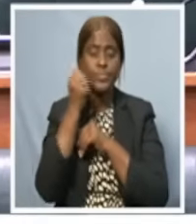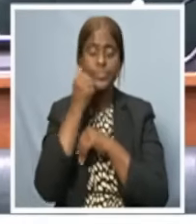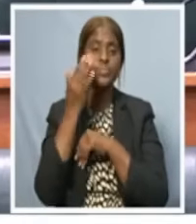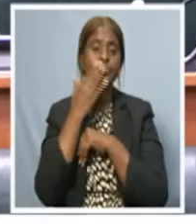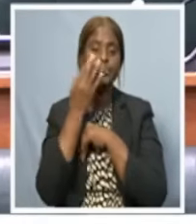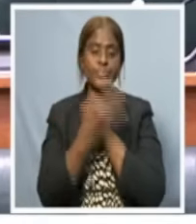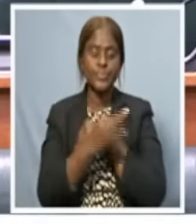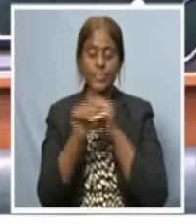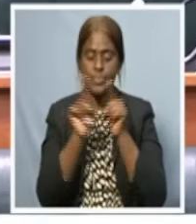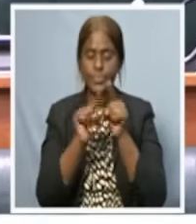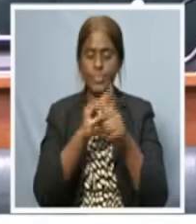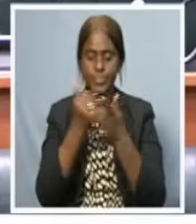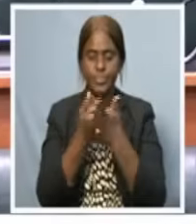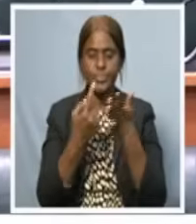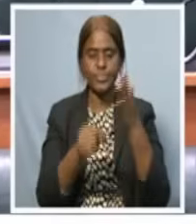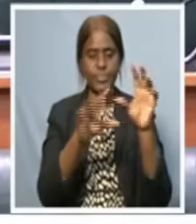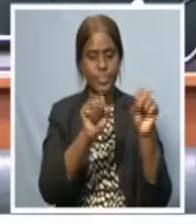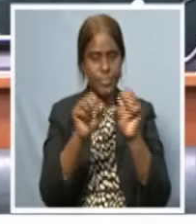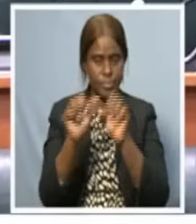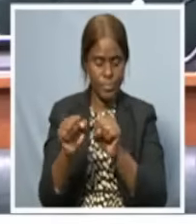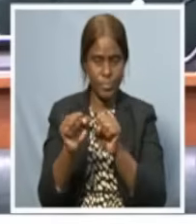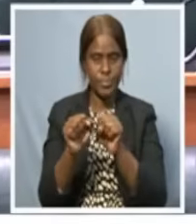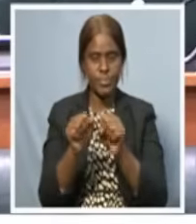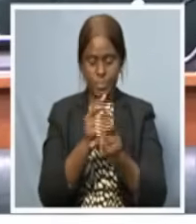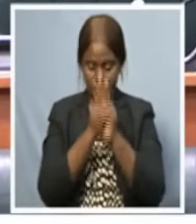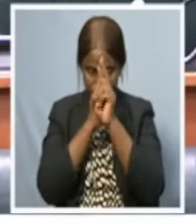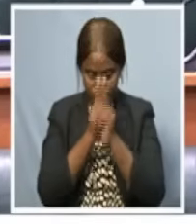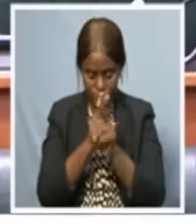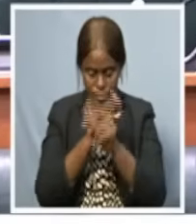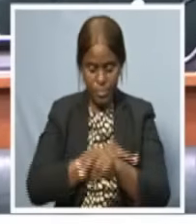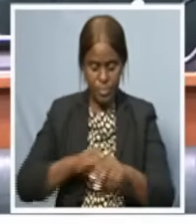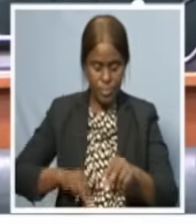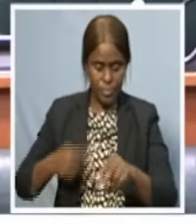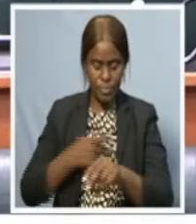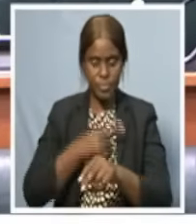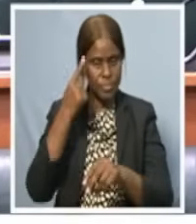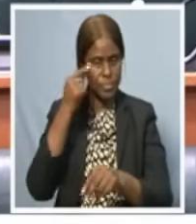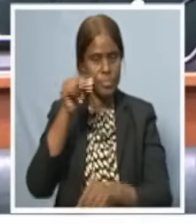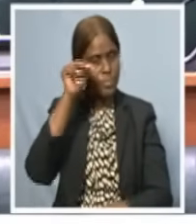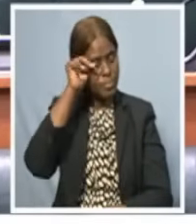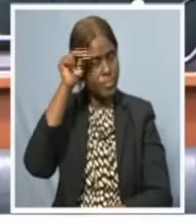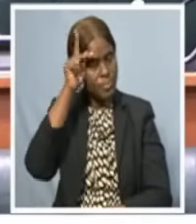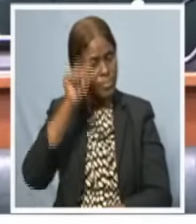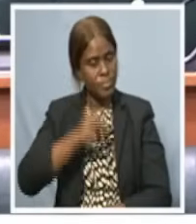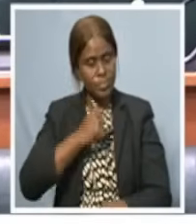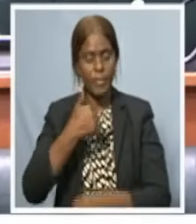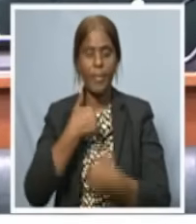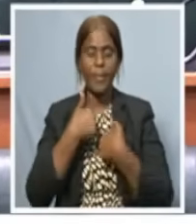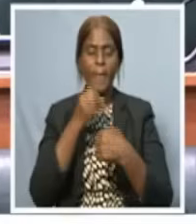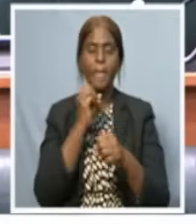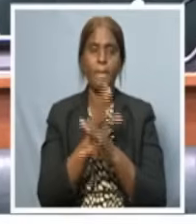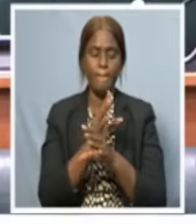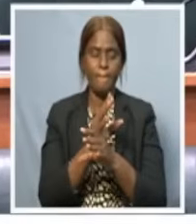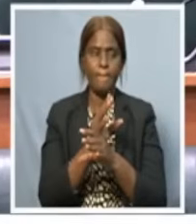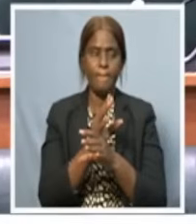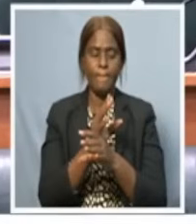Home Affairs, as confirmed by the Honorable Member of Parliament for Nakonde, we are already doing it.